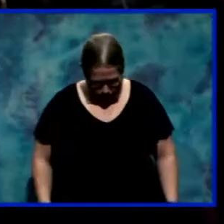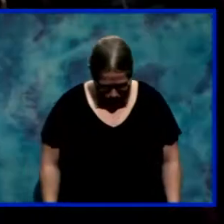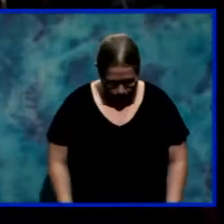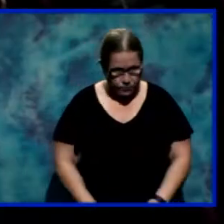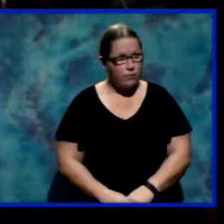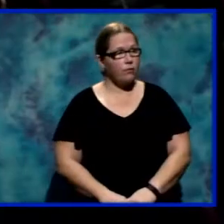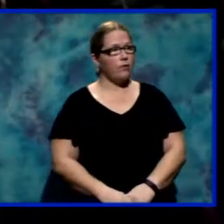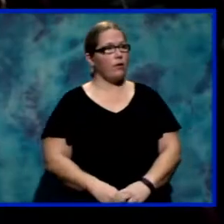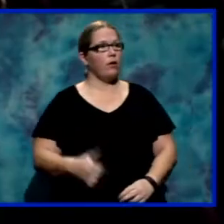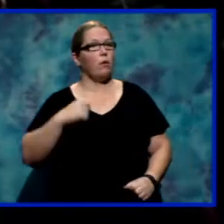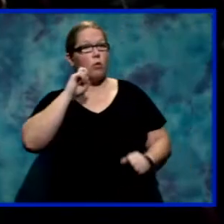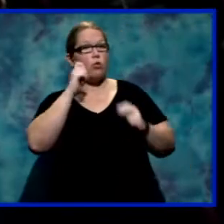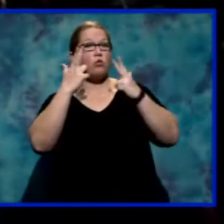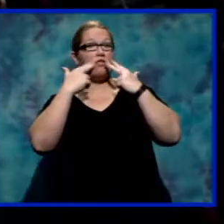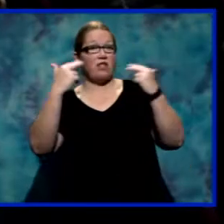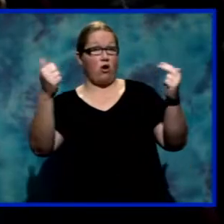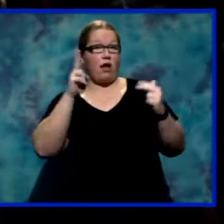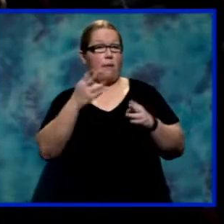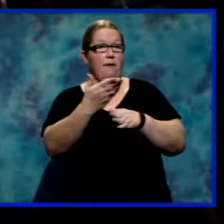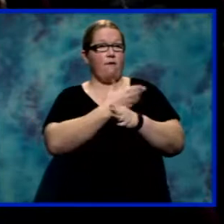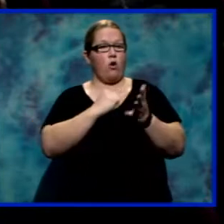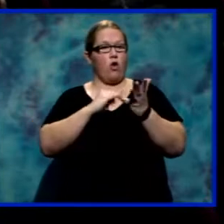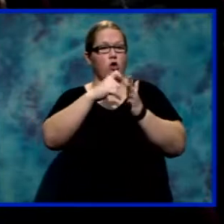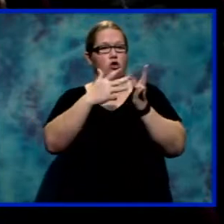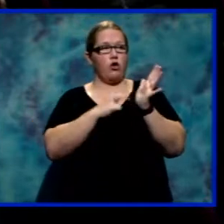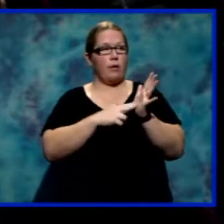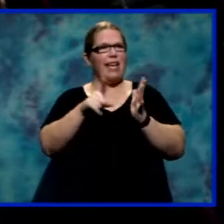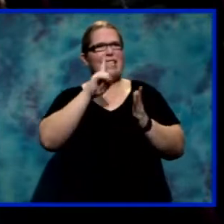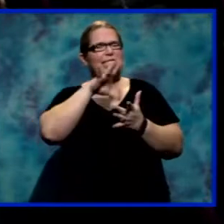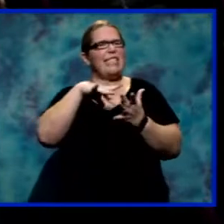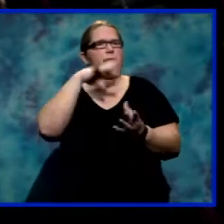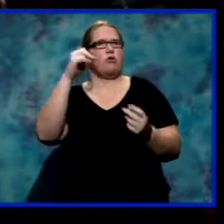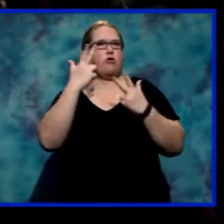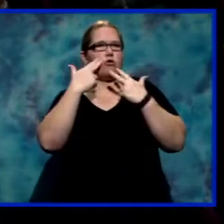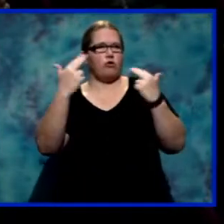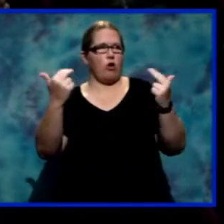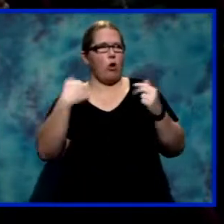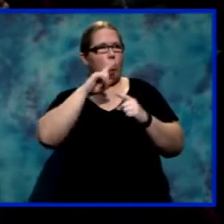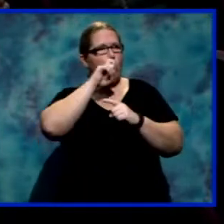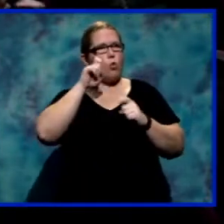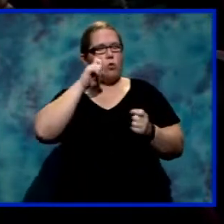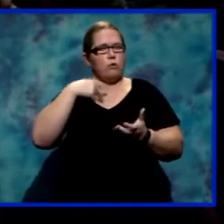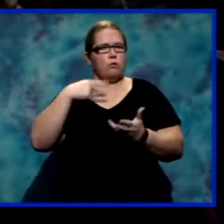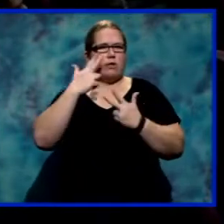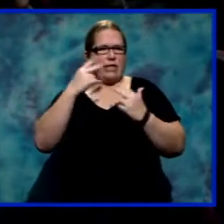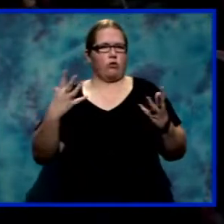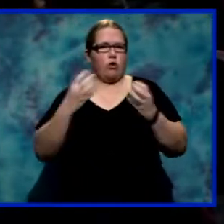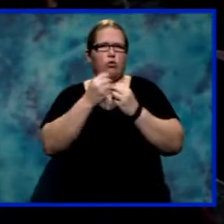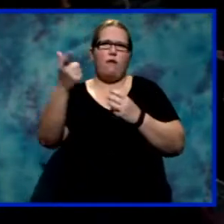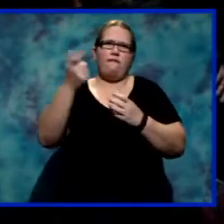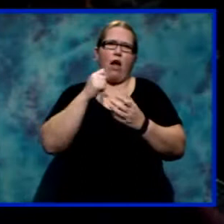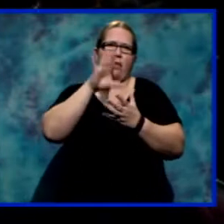We're going to sing the song before the sermon, and it's a spirit song. If you could stand with me and we can sing the song, inviting the Holy Spirit to be here with